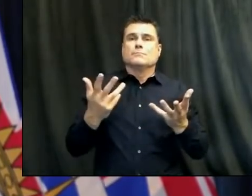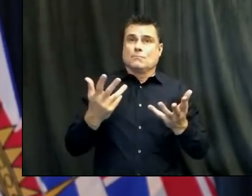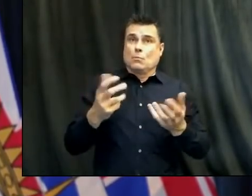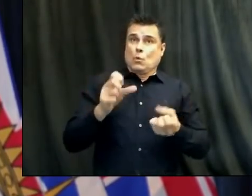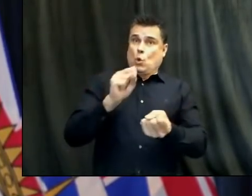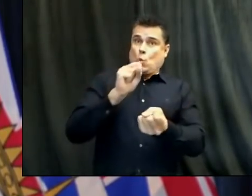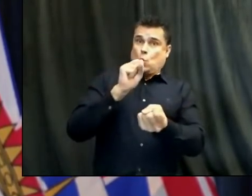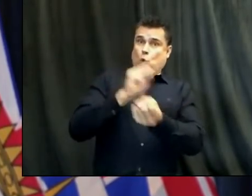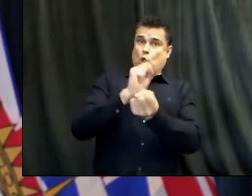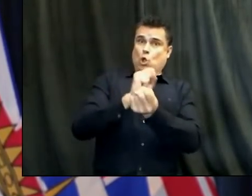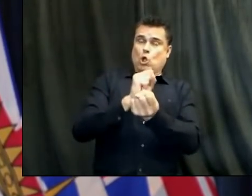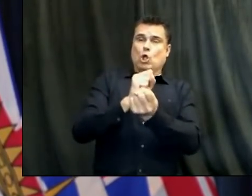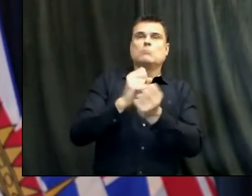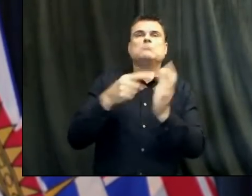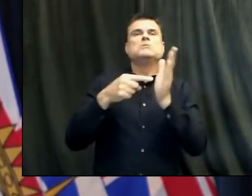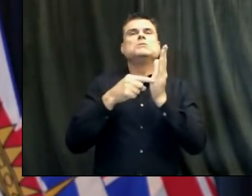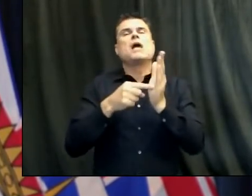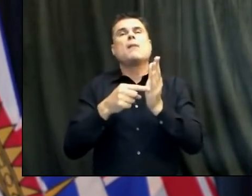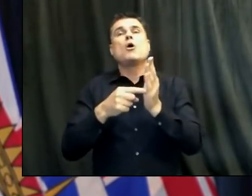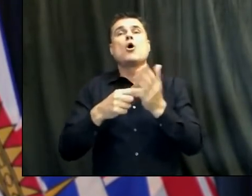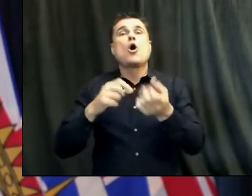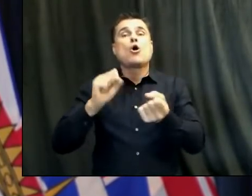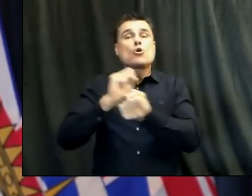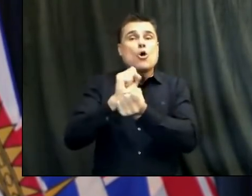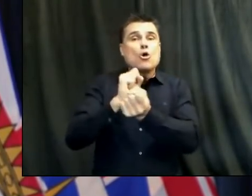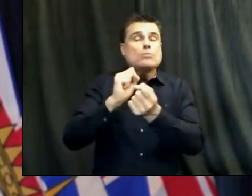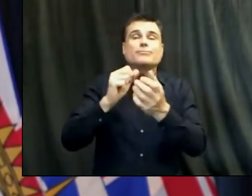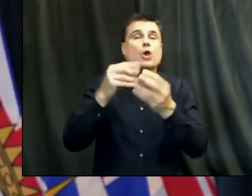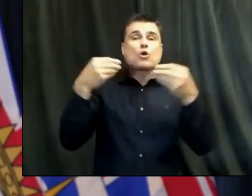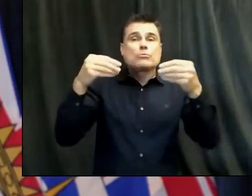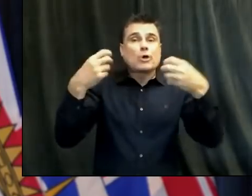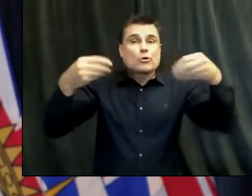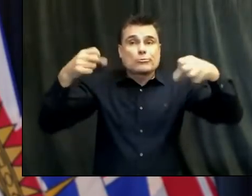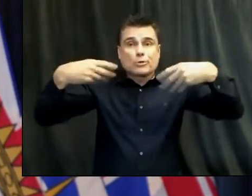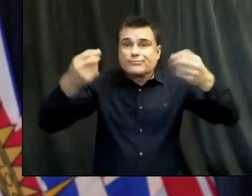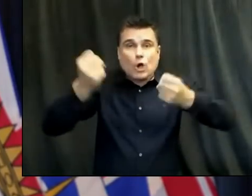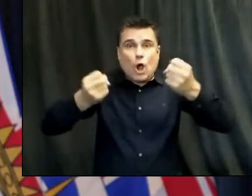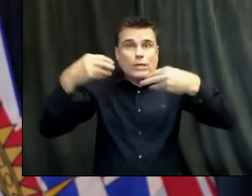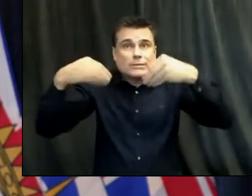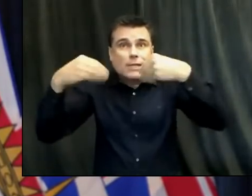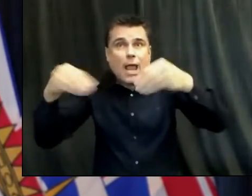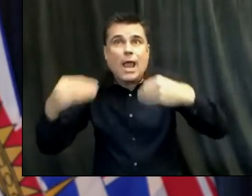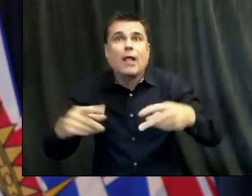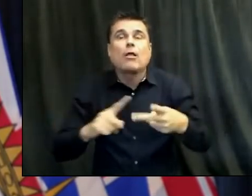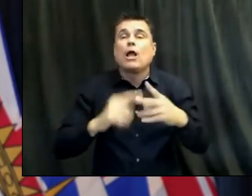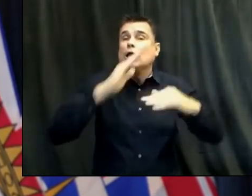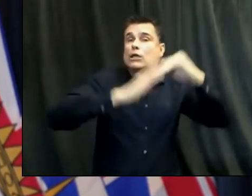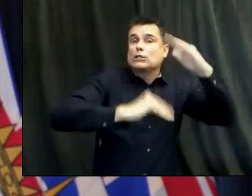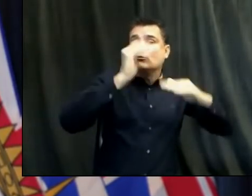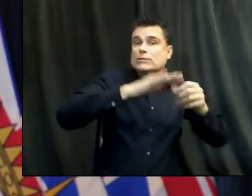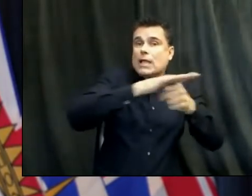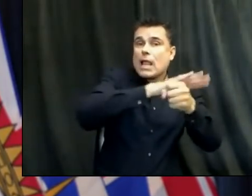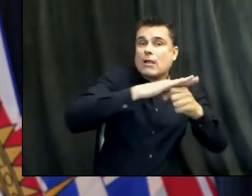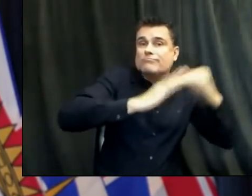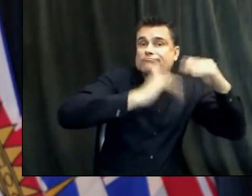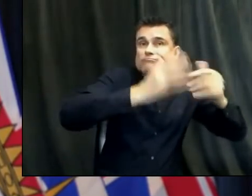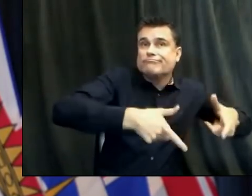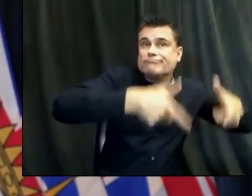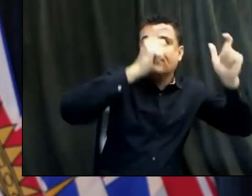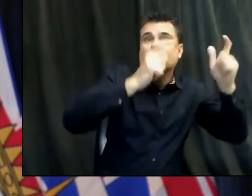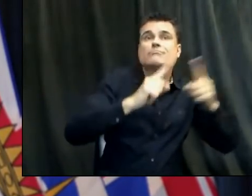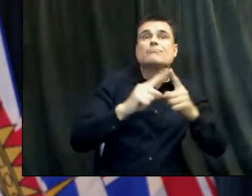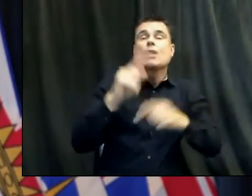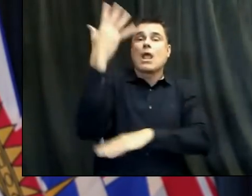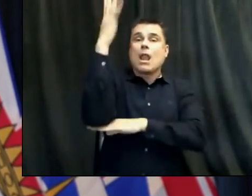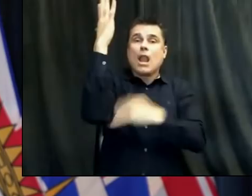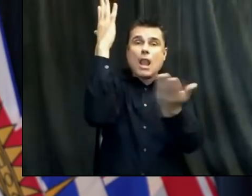behind a barrier to the public and I have other people working with me, then the importance of wearing masks in those